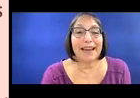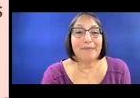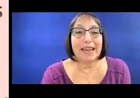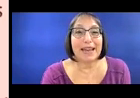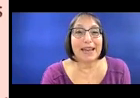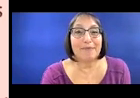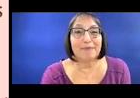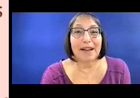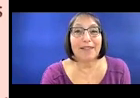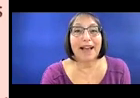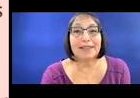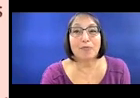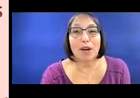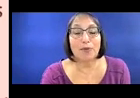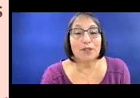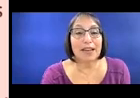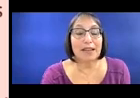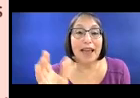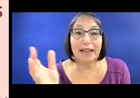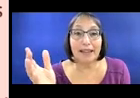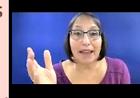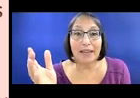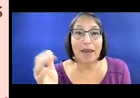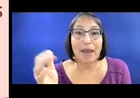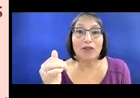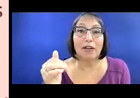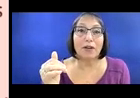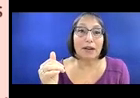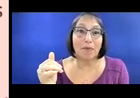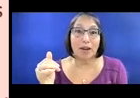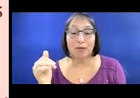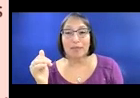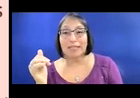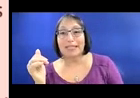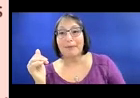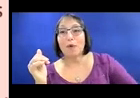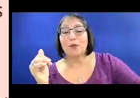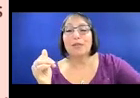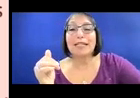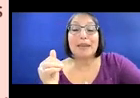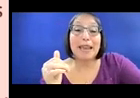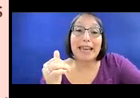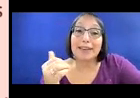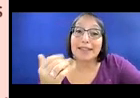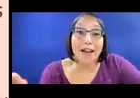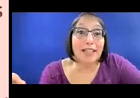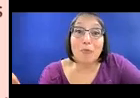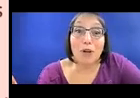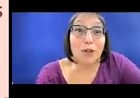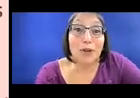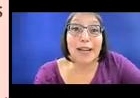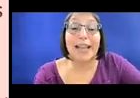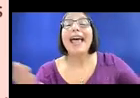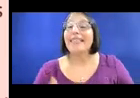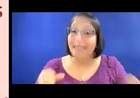again, making my classes more interesting, the landing page and our electronic management system more interesting, making the slides more